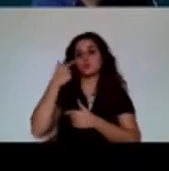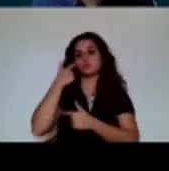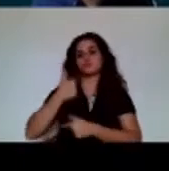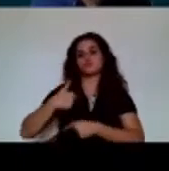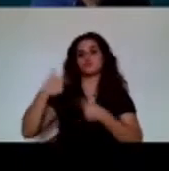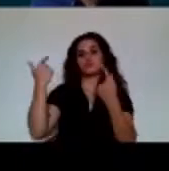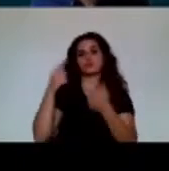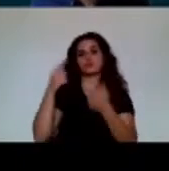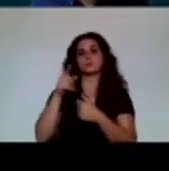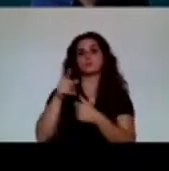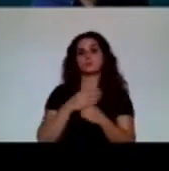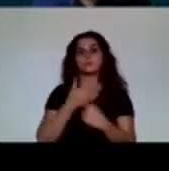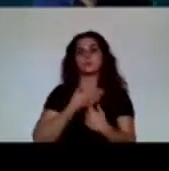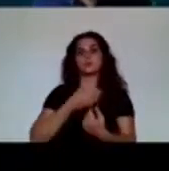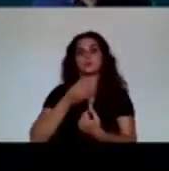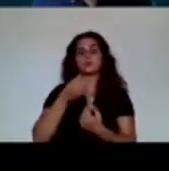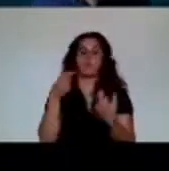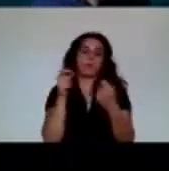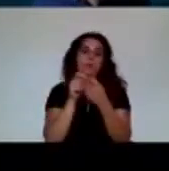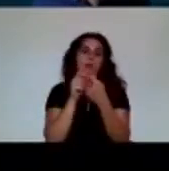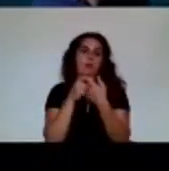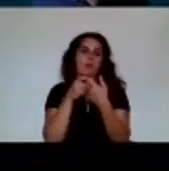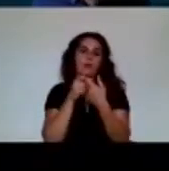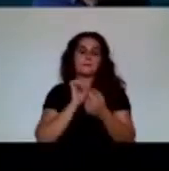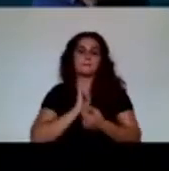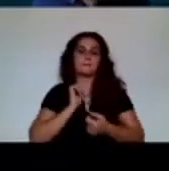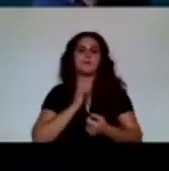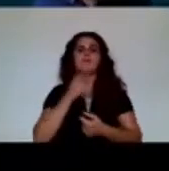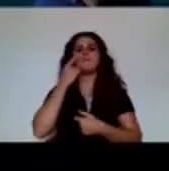by Dunn and colleagues, we can see that